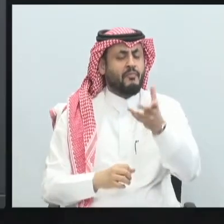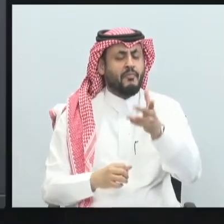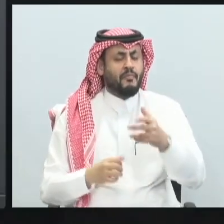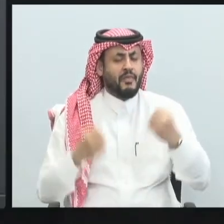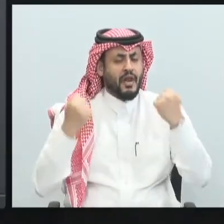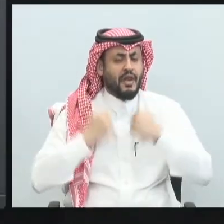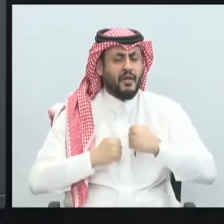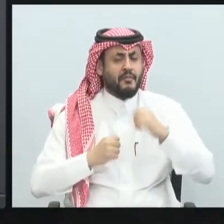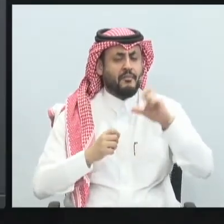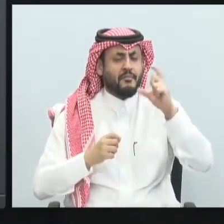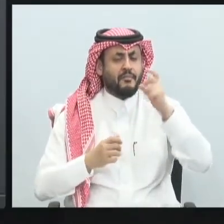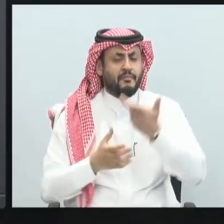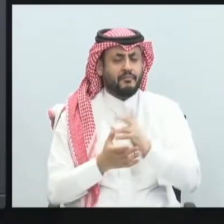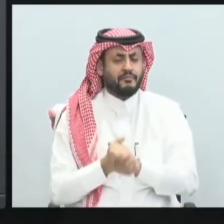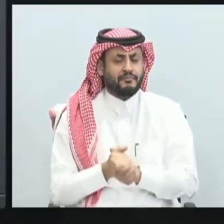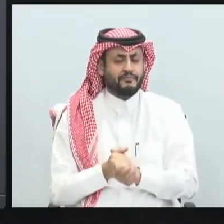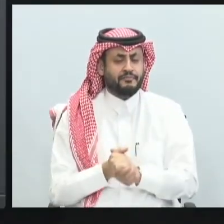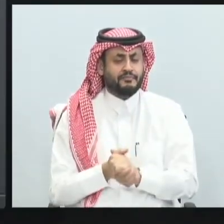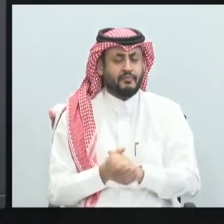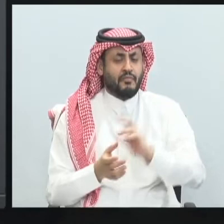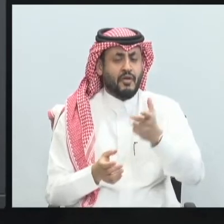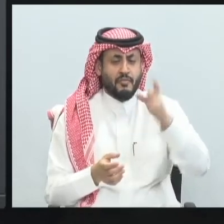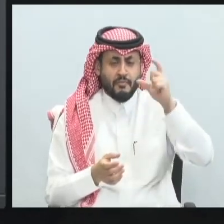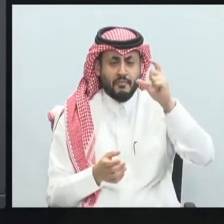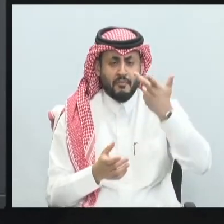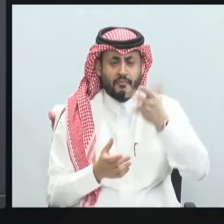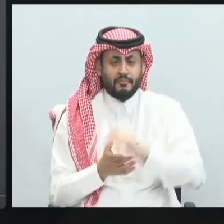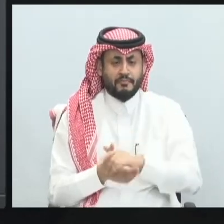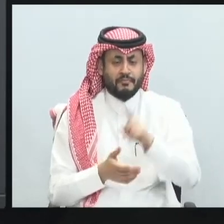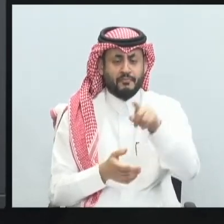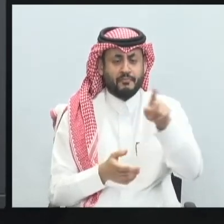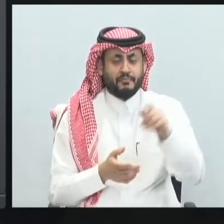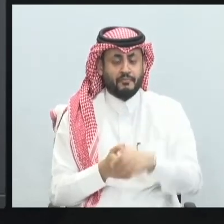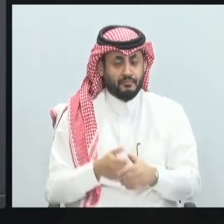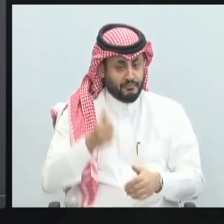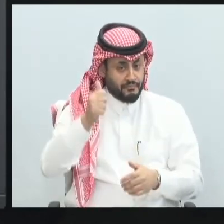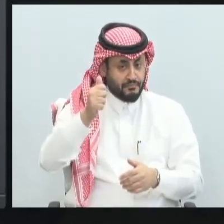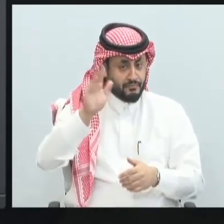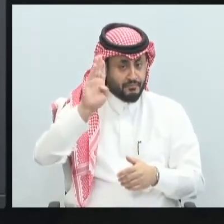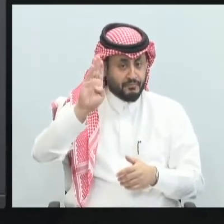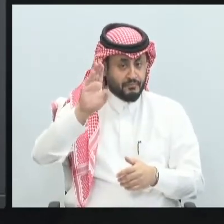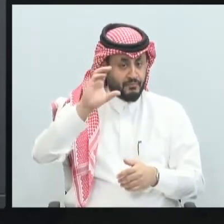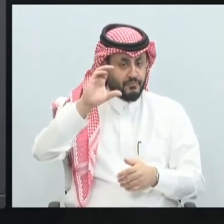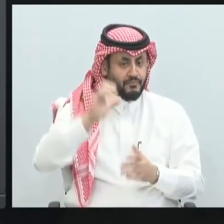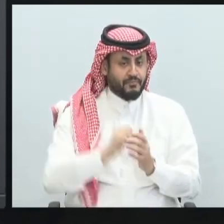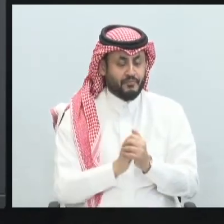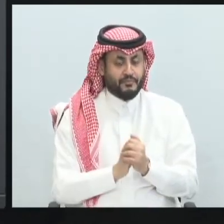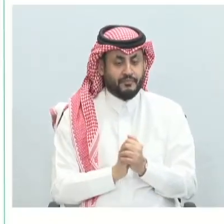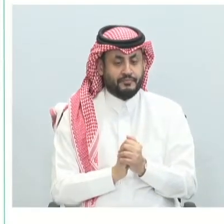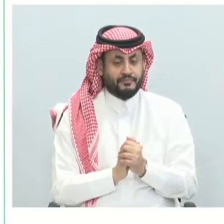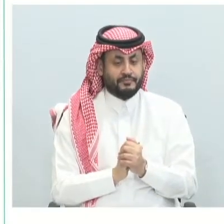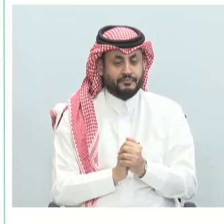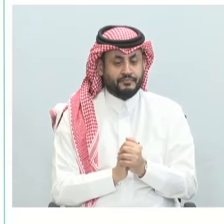which boy is wearing blue? Okay? Is it A? Is it B? Or is it C?